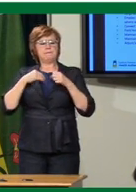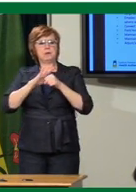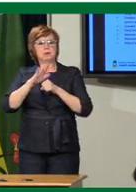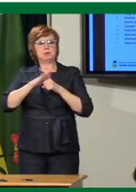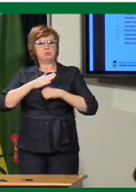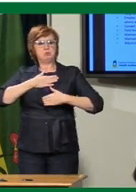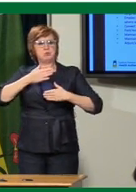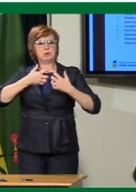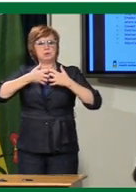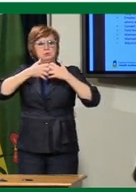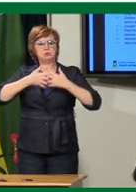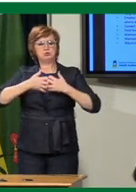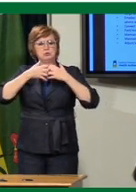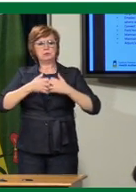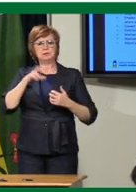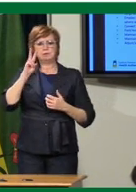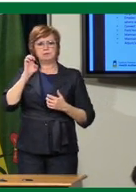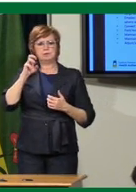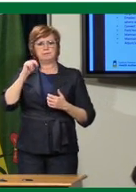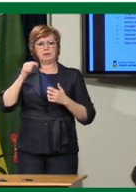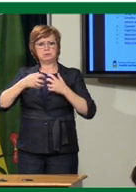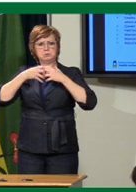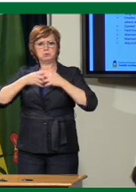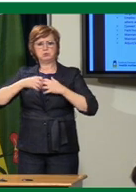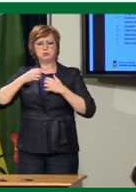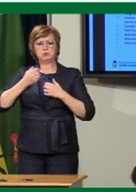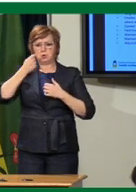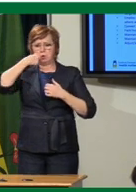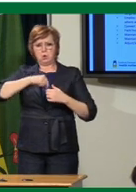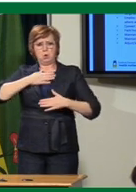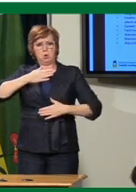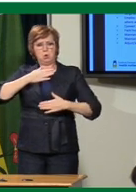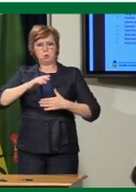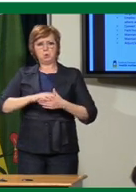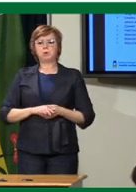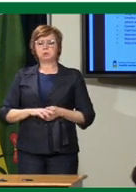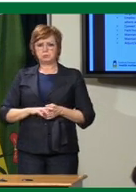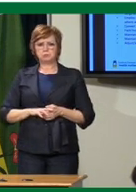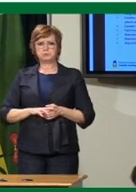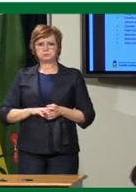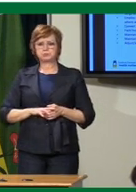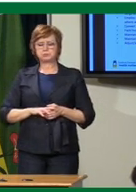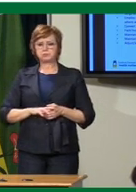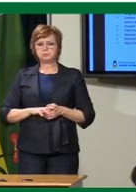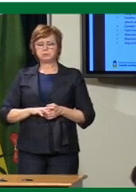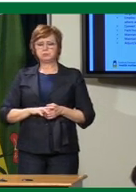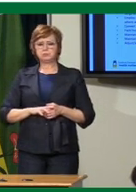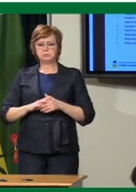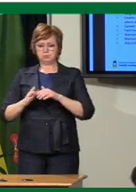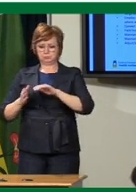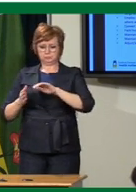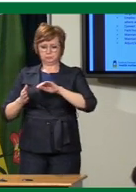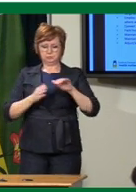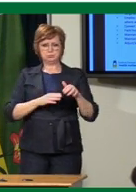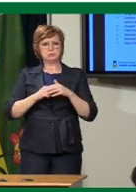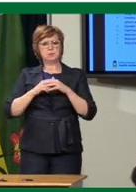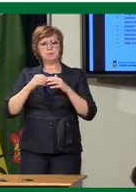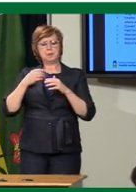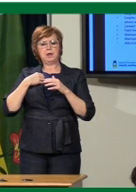to meet a peak demand scenario. And we are maintaining over 6 months of supplies of